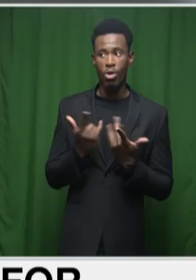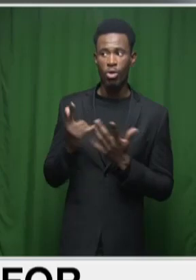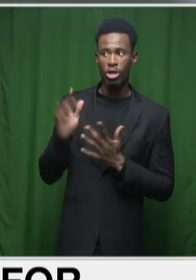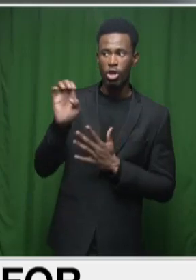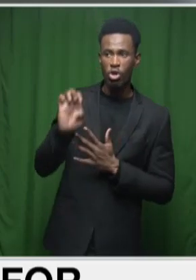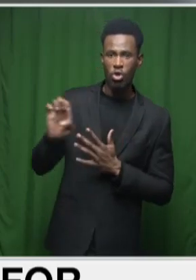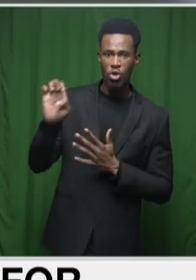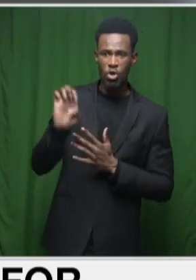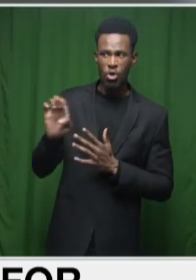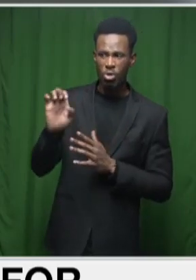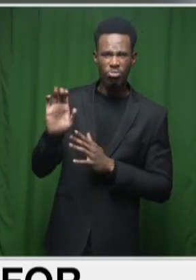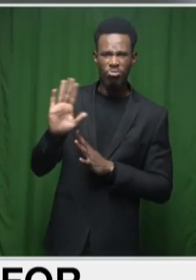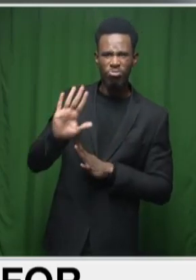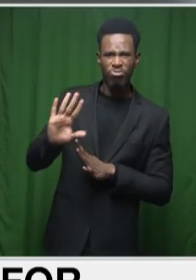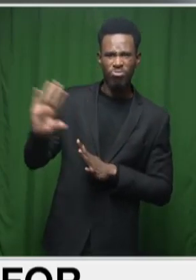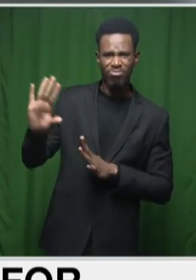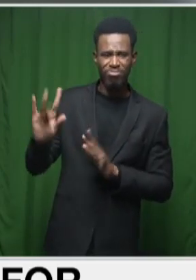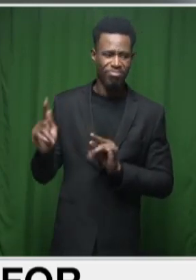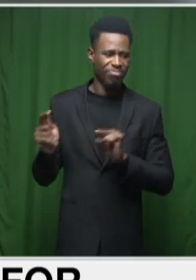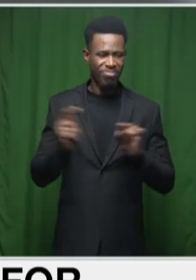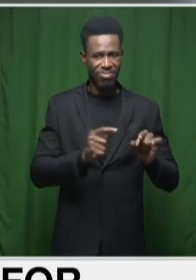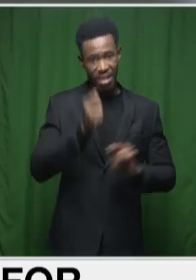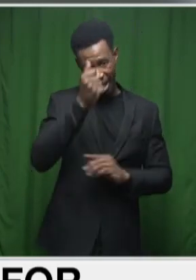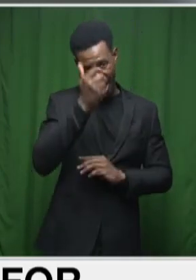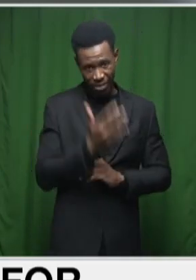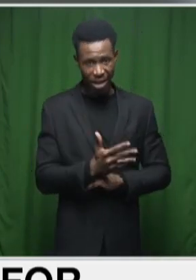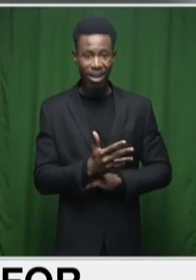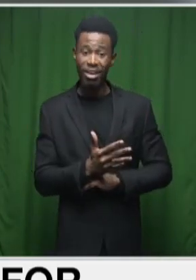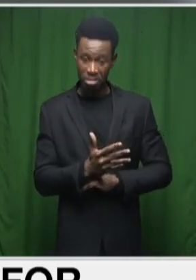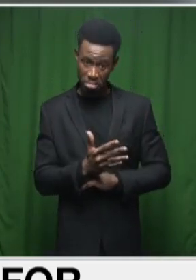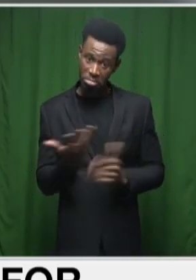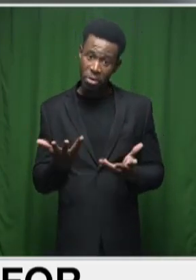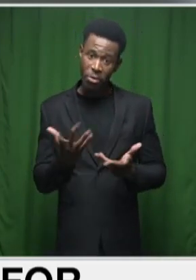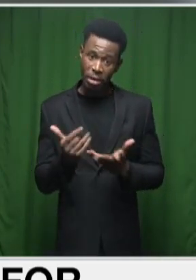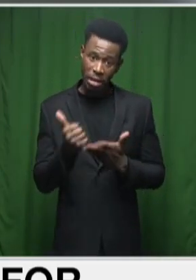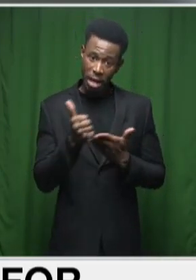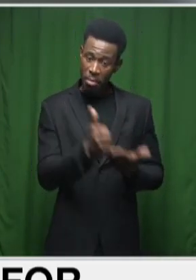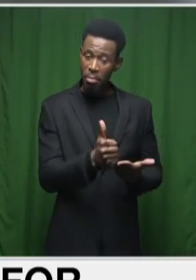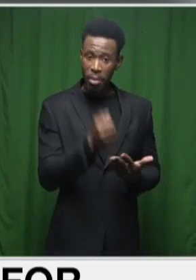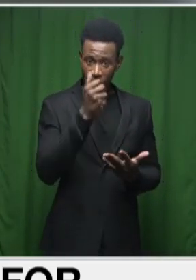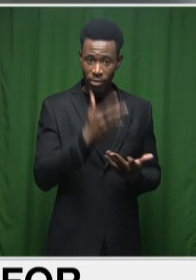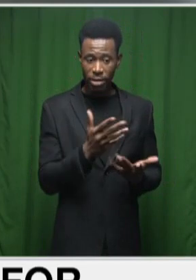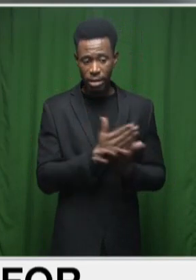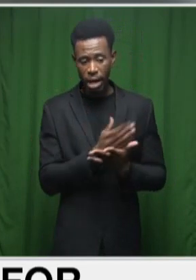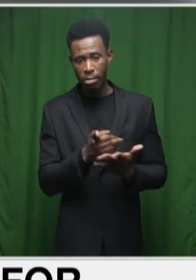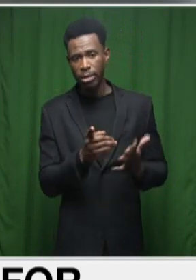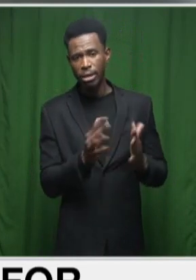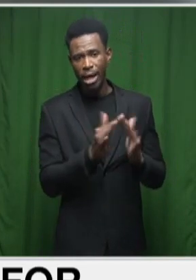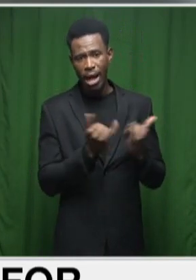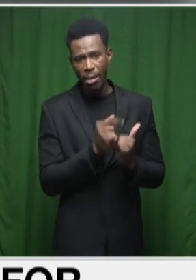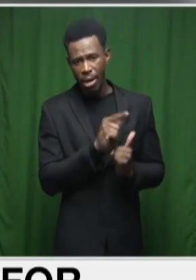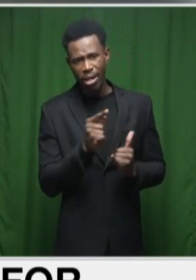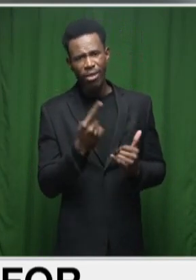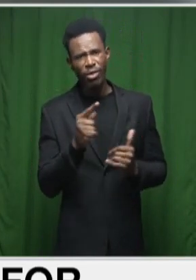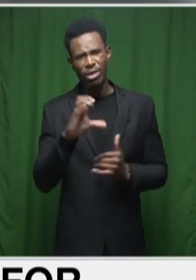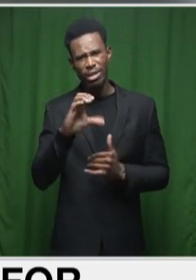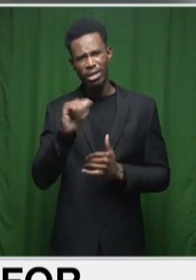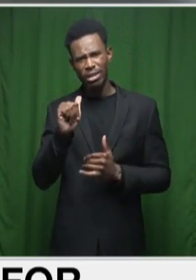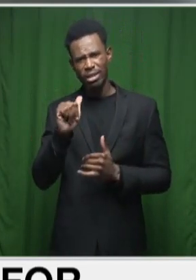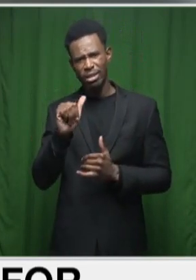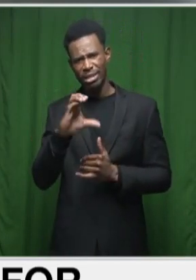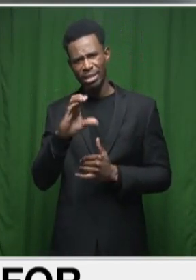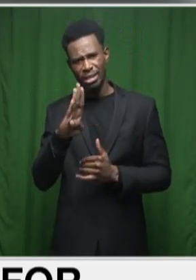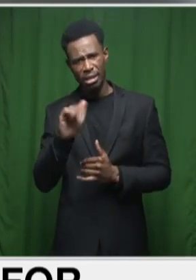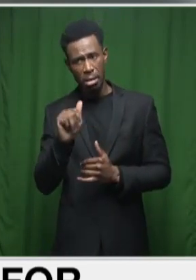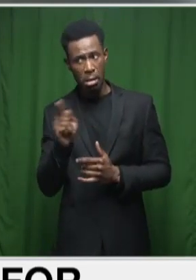African continent, planting, investing in some of those sectors that are mentioned on the CBAM. But of course, there